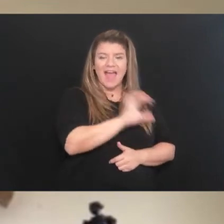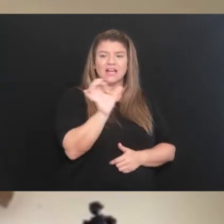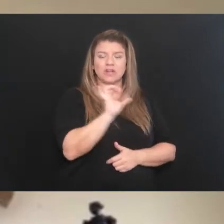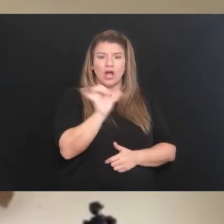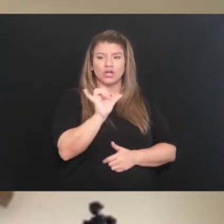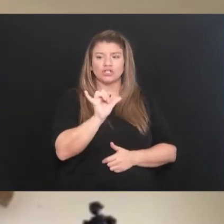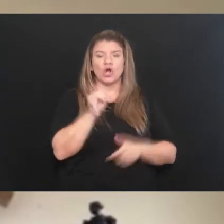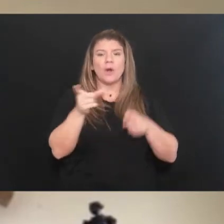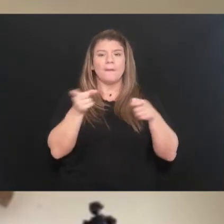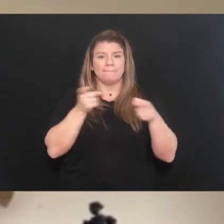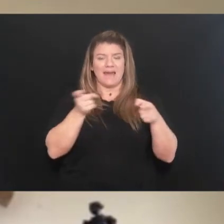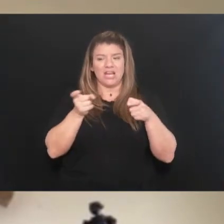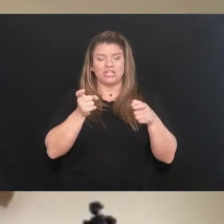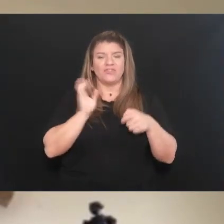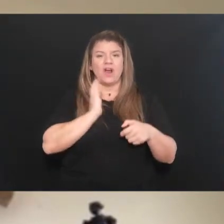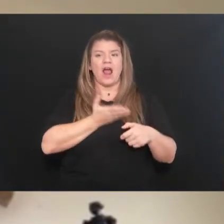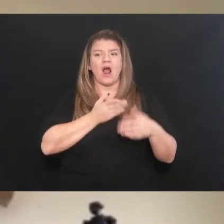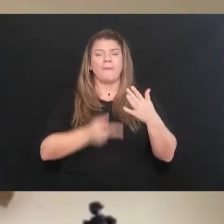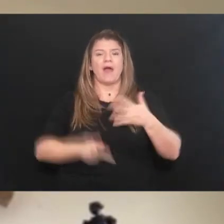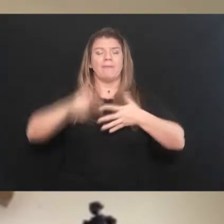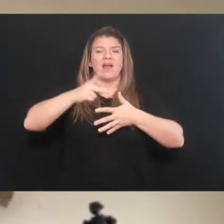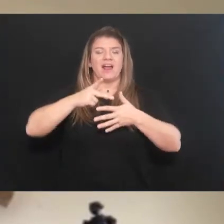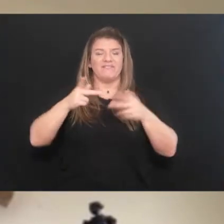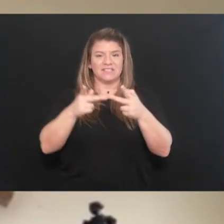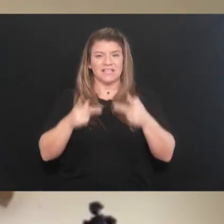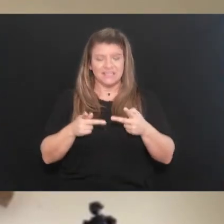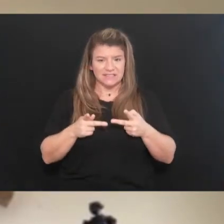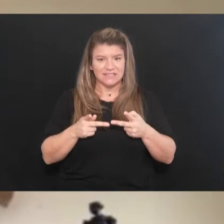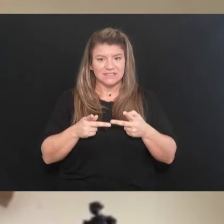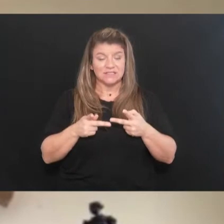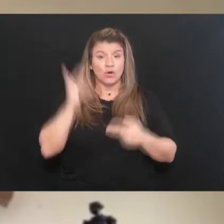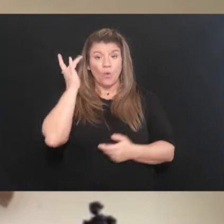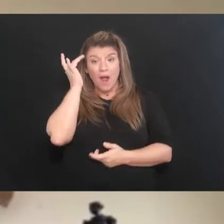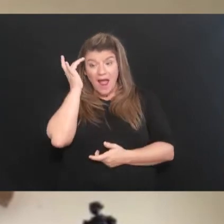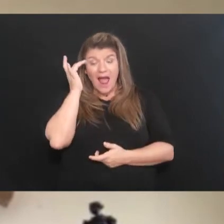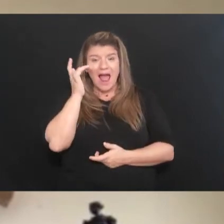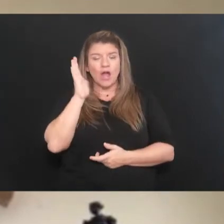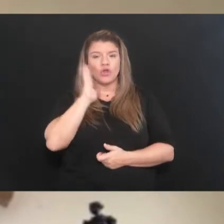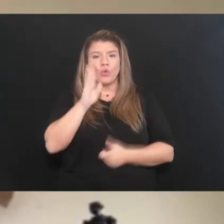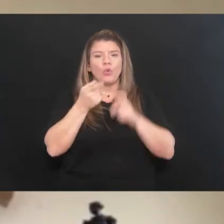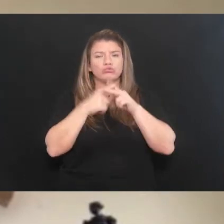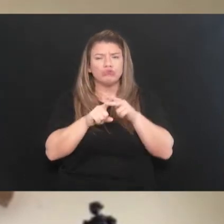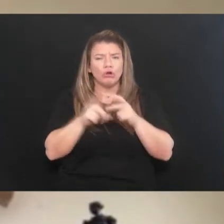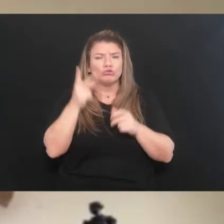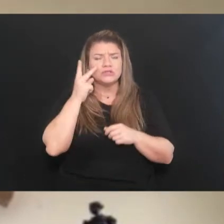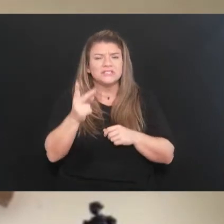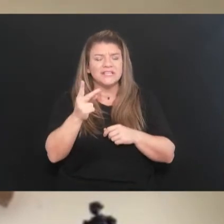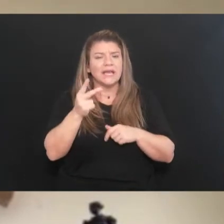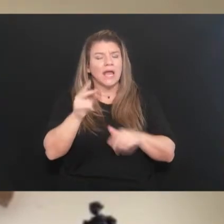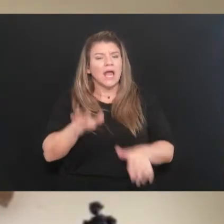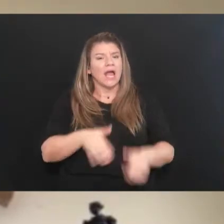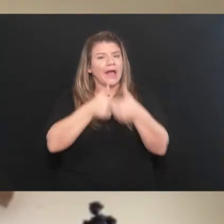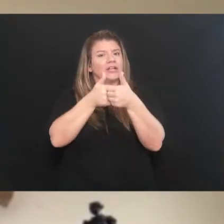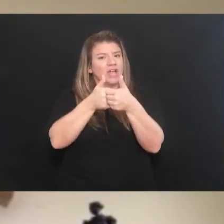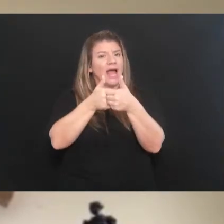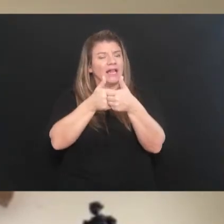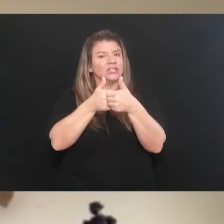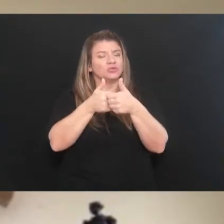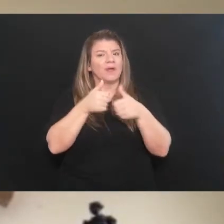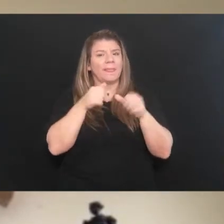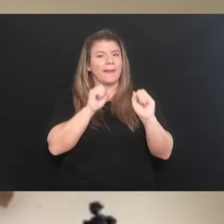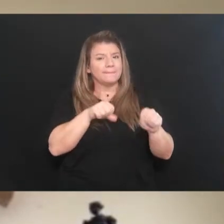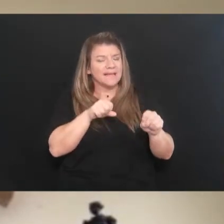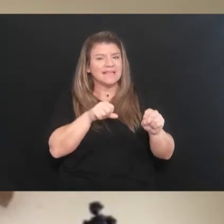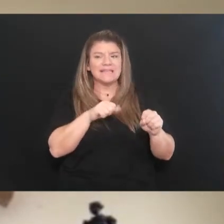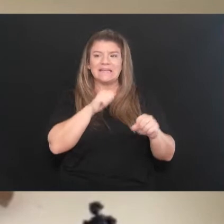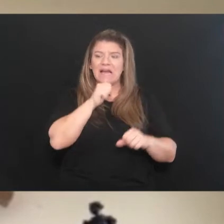our primary facilities, because you'll start to see a challenge with the inability to